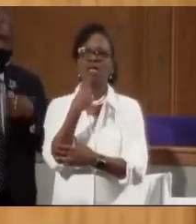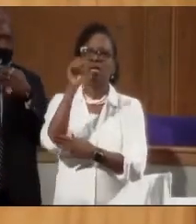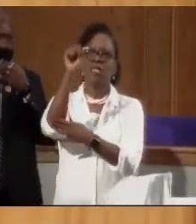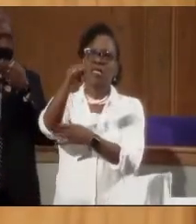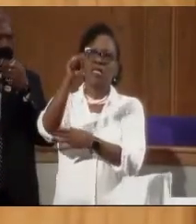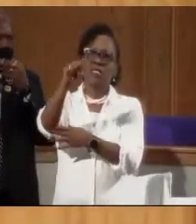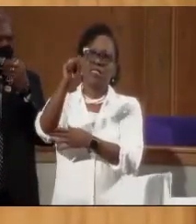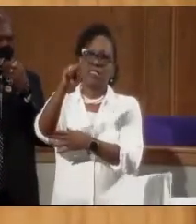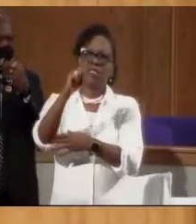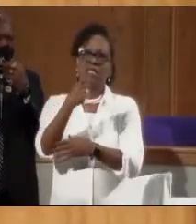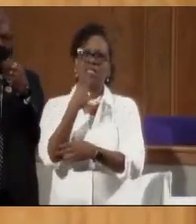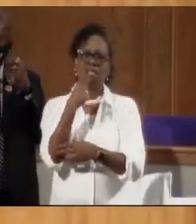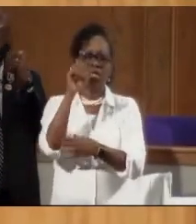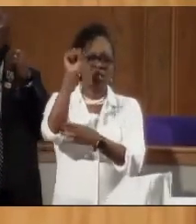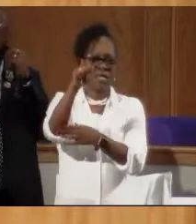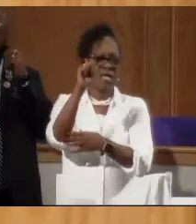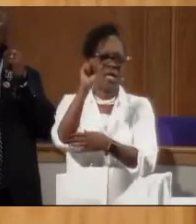yeah,